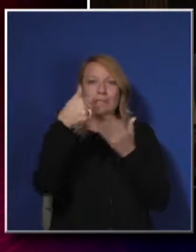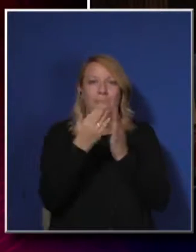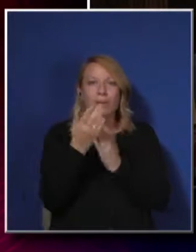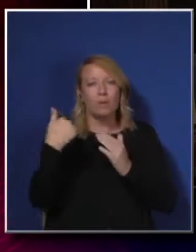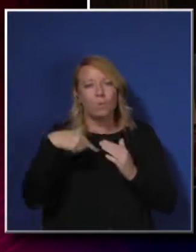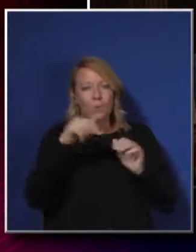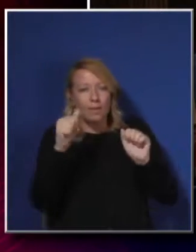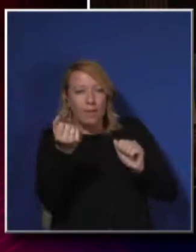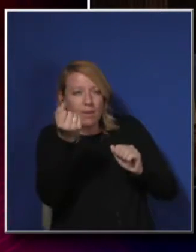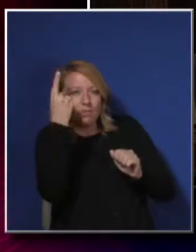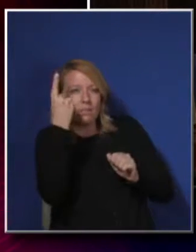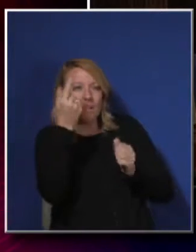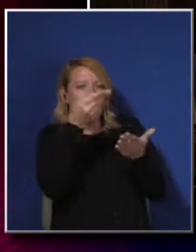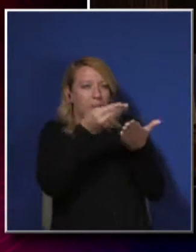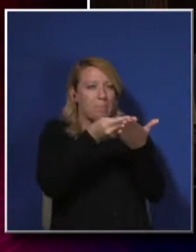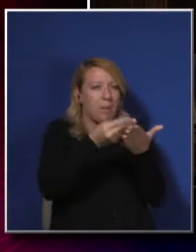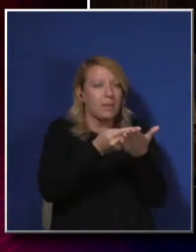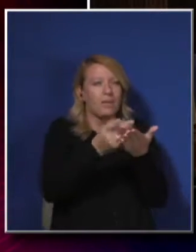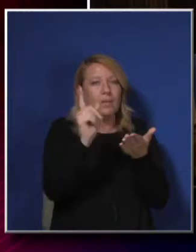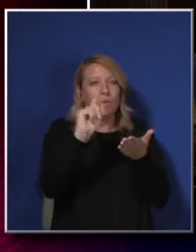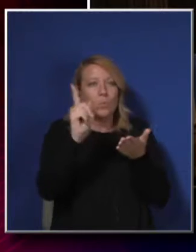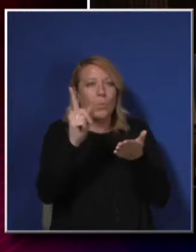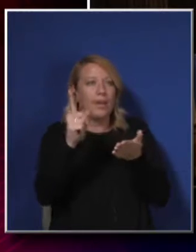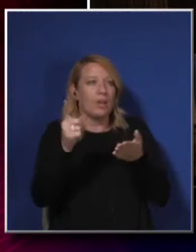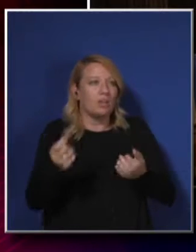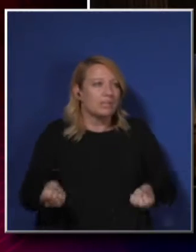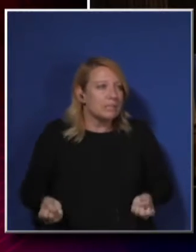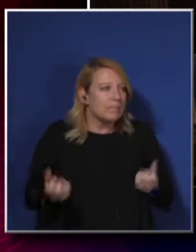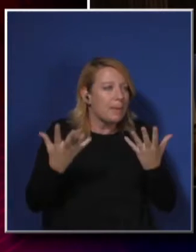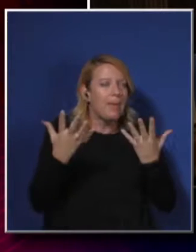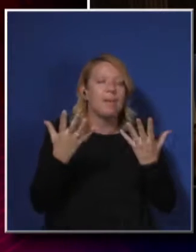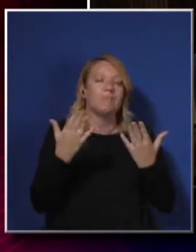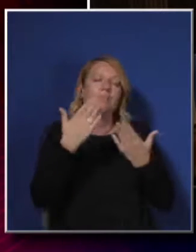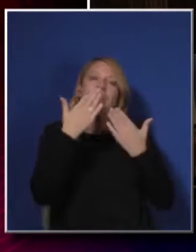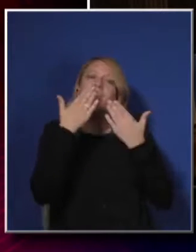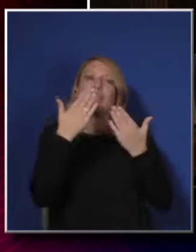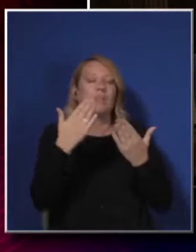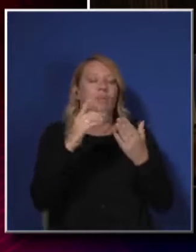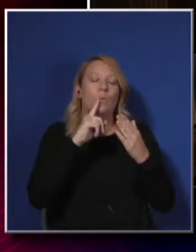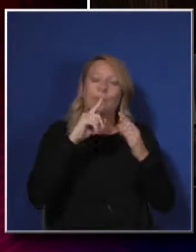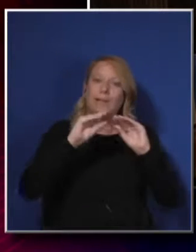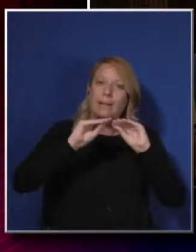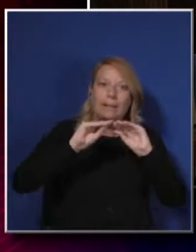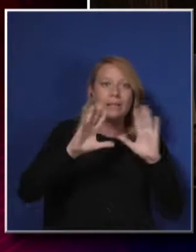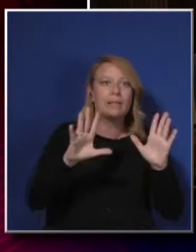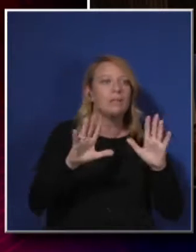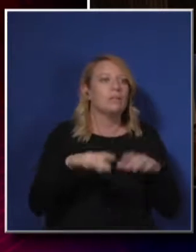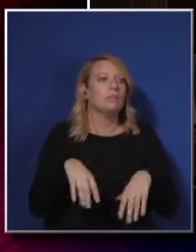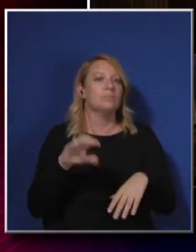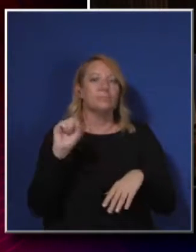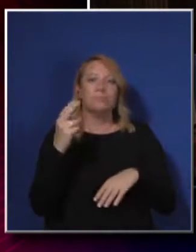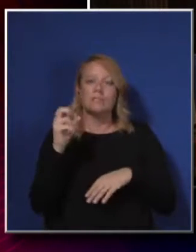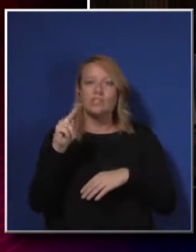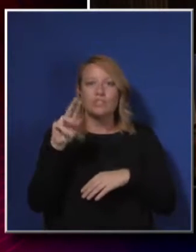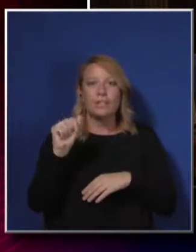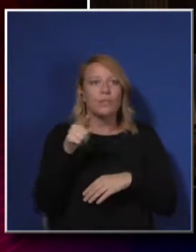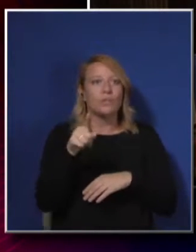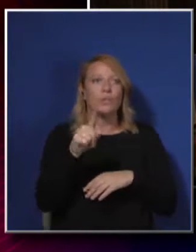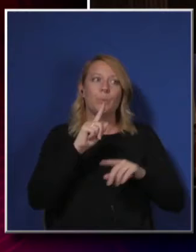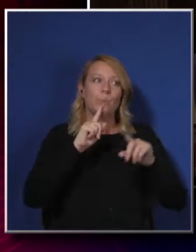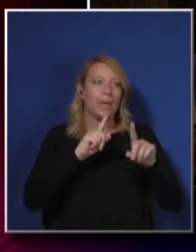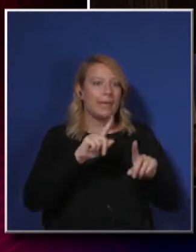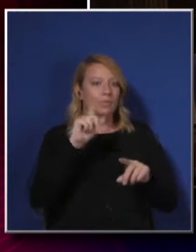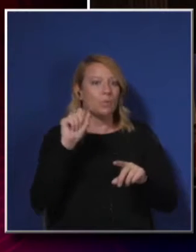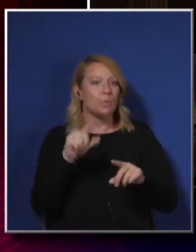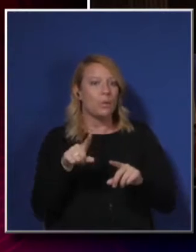of ASDB. So thank you very much, and you couldn't have been more clear, and you answer questions for a special